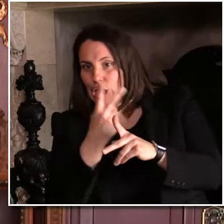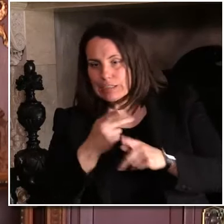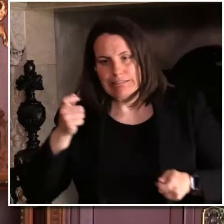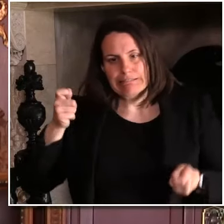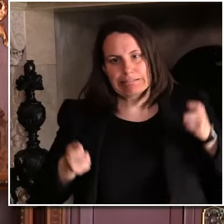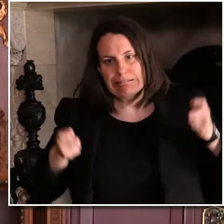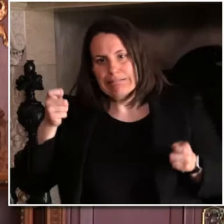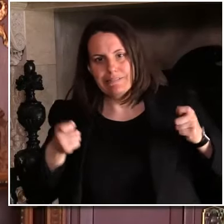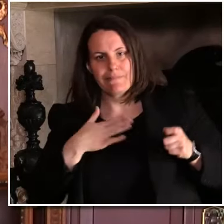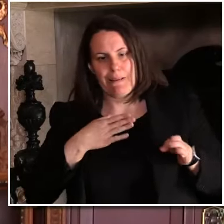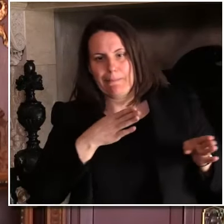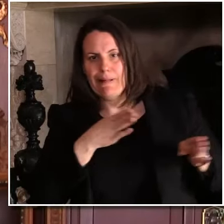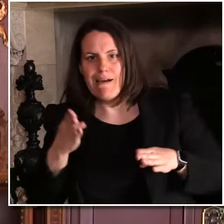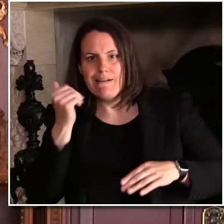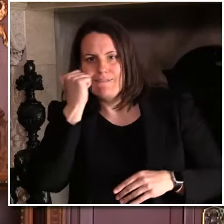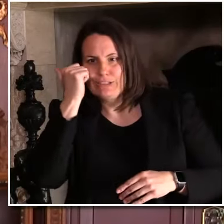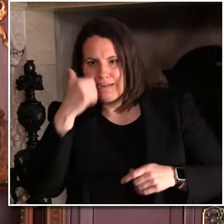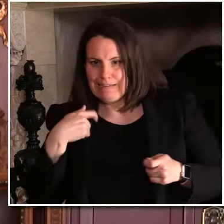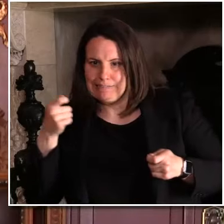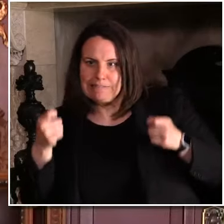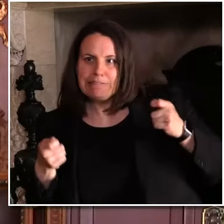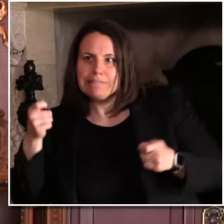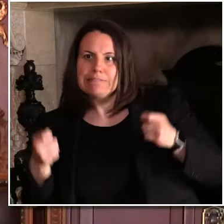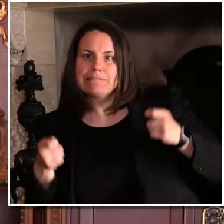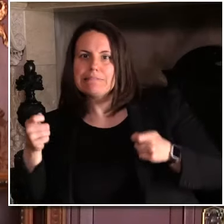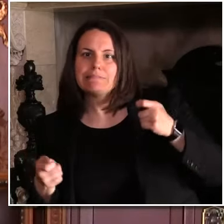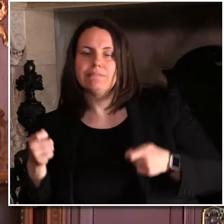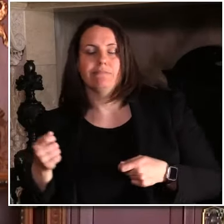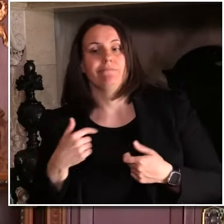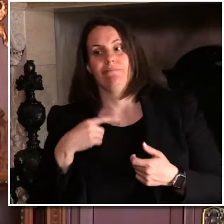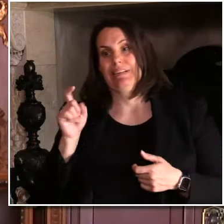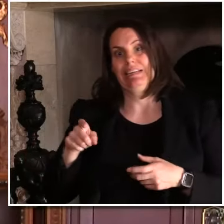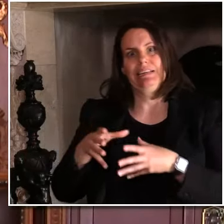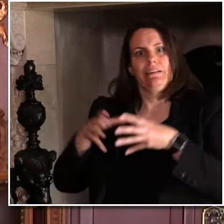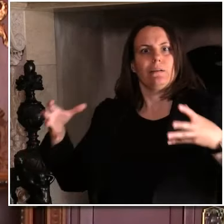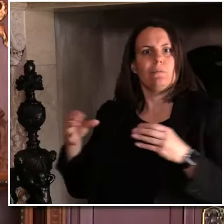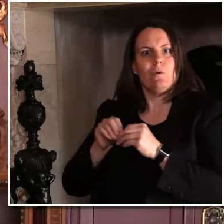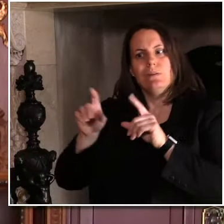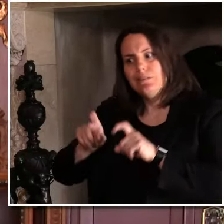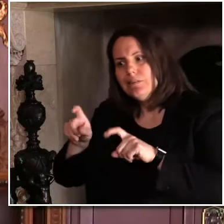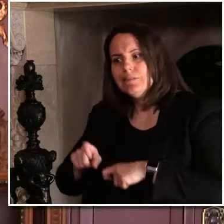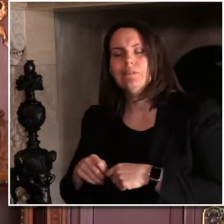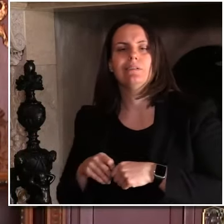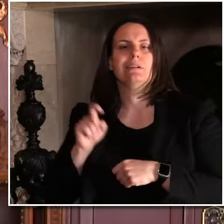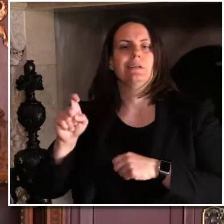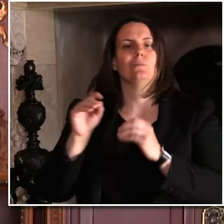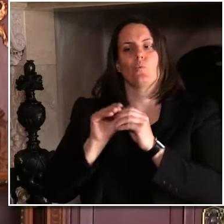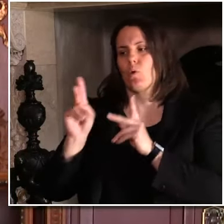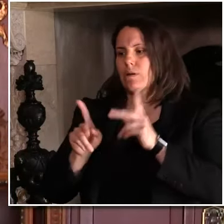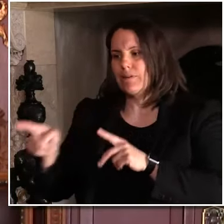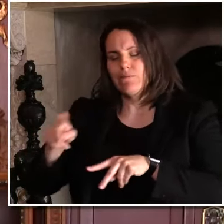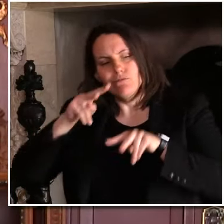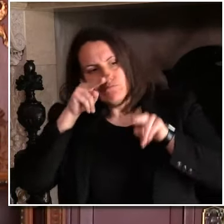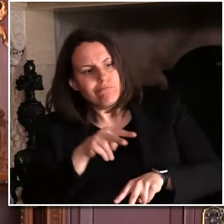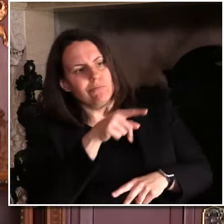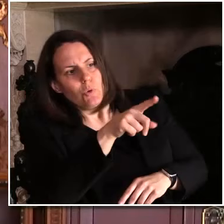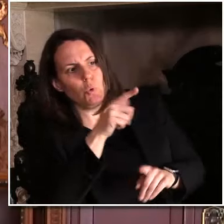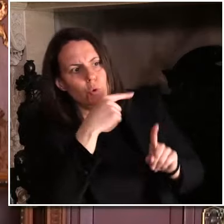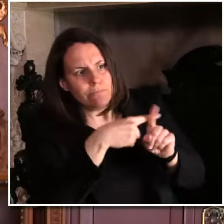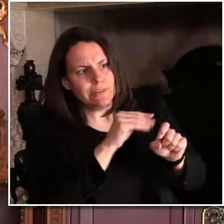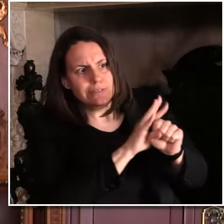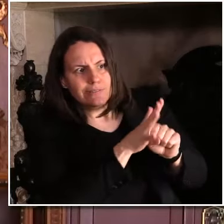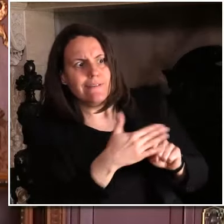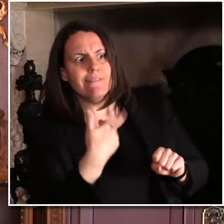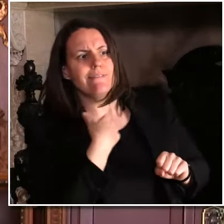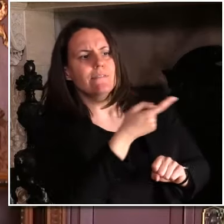doing a lot more testing. We're going to do a lot more contact tracing. Make sure we have the equipment, and that includes the schools for